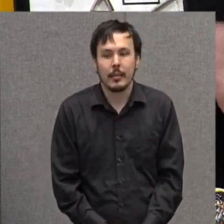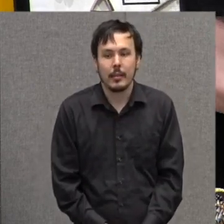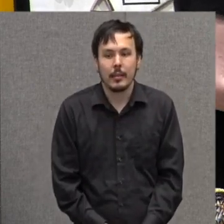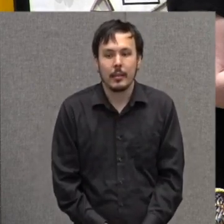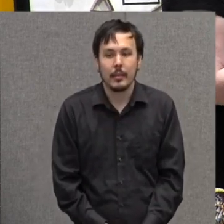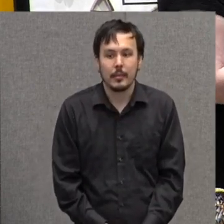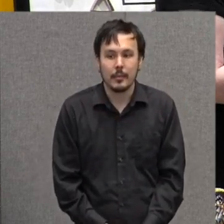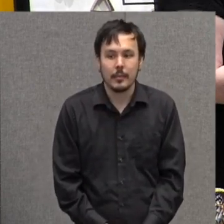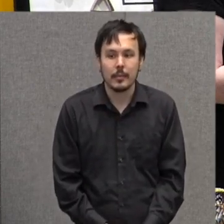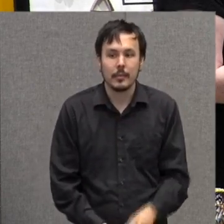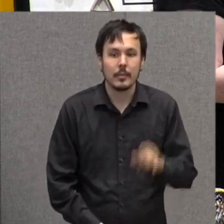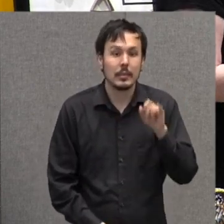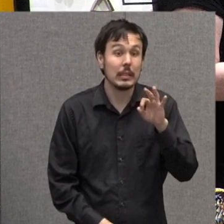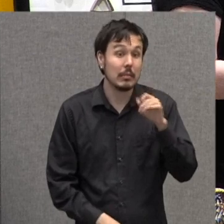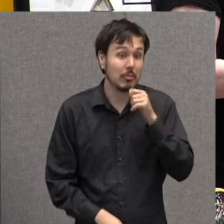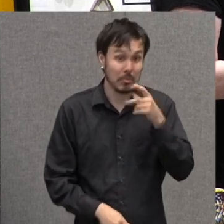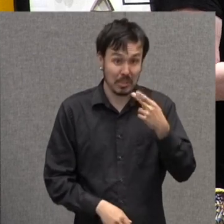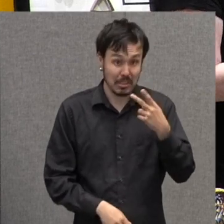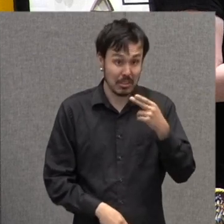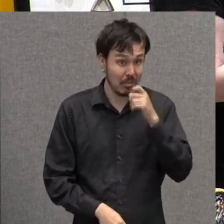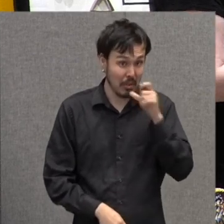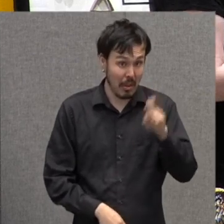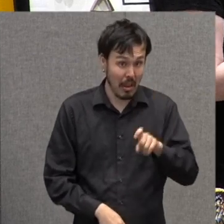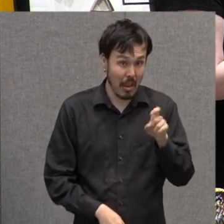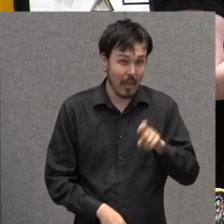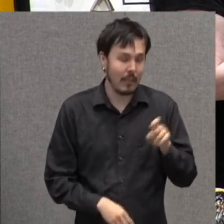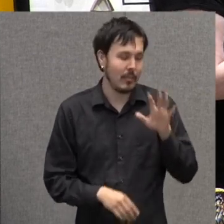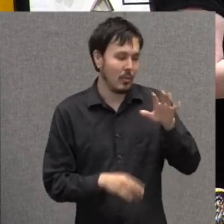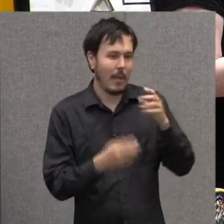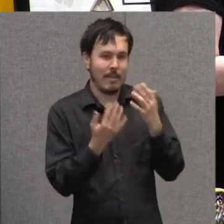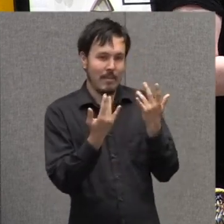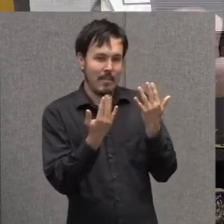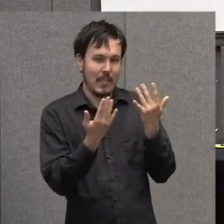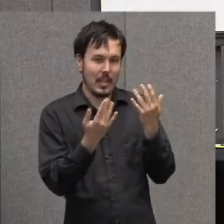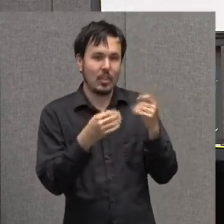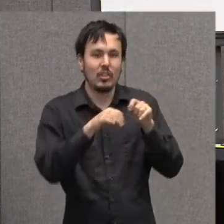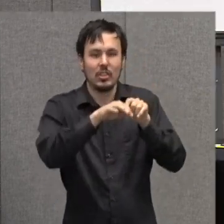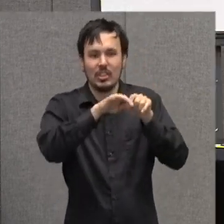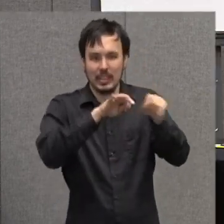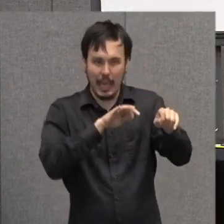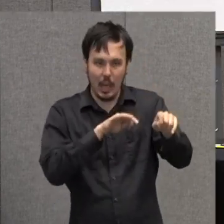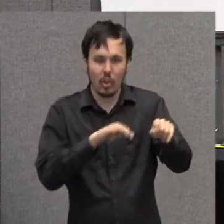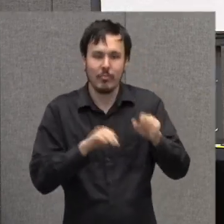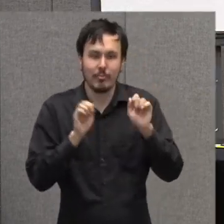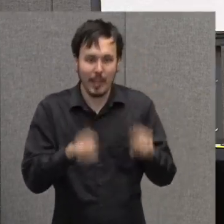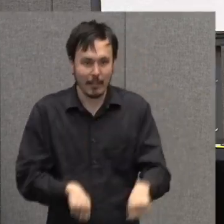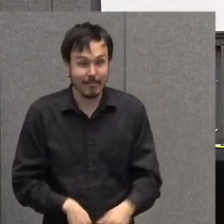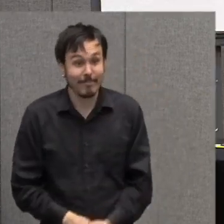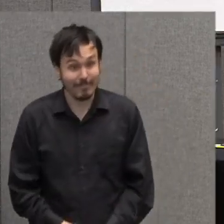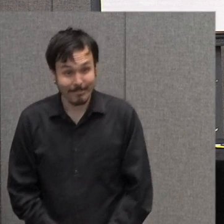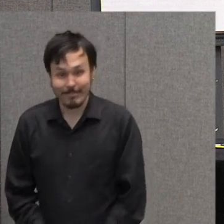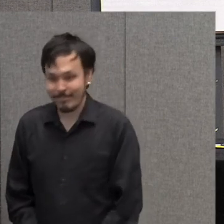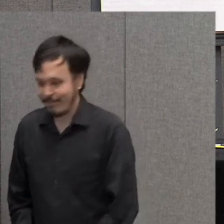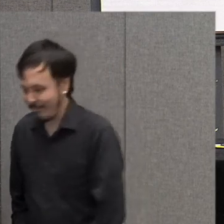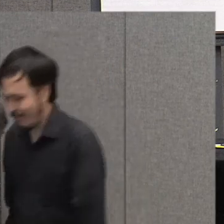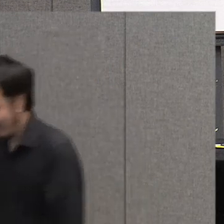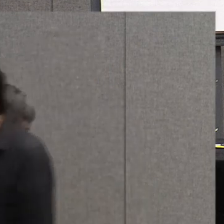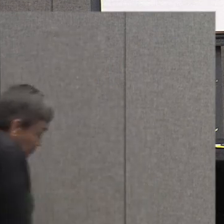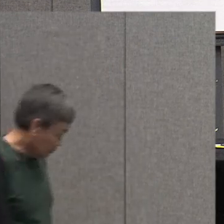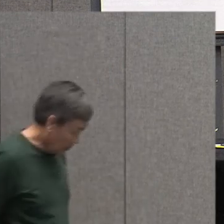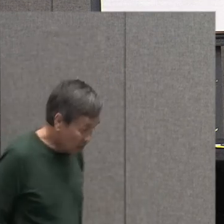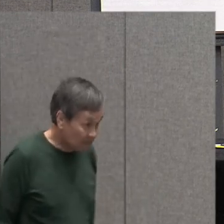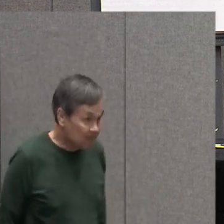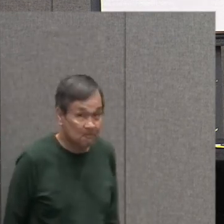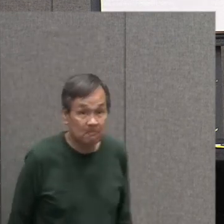And if you don't have scissors, I don't have scissors, you can take your fingers and tear your strips down. Maybe I don't